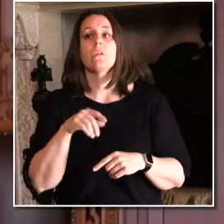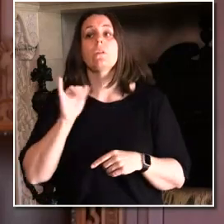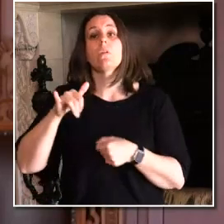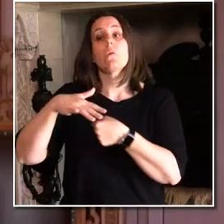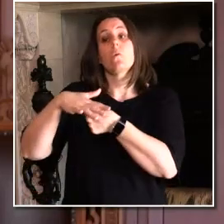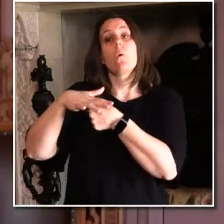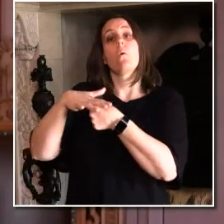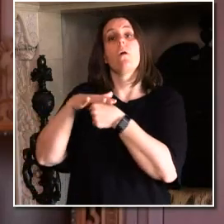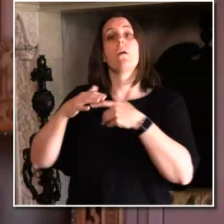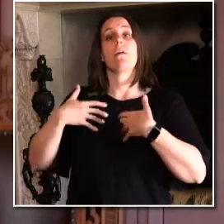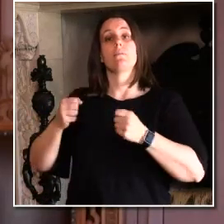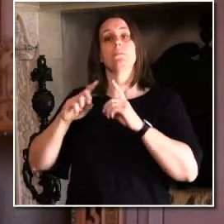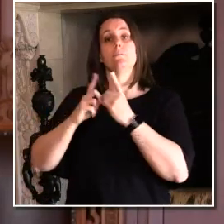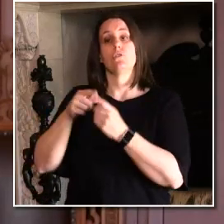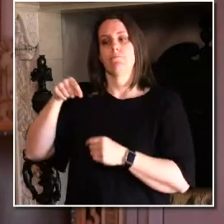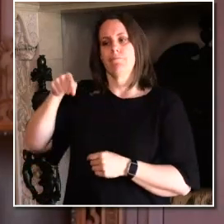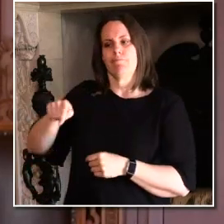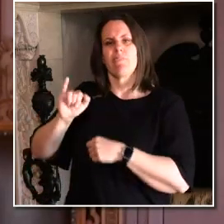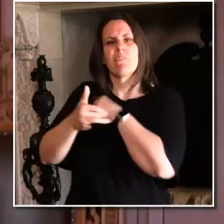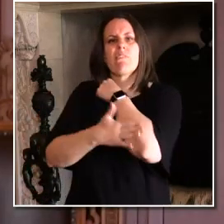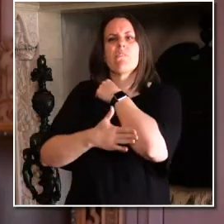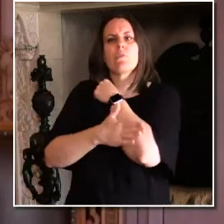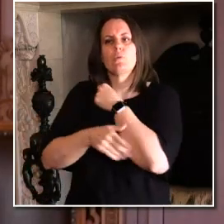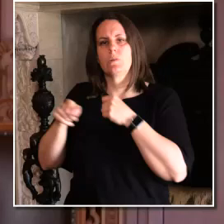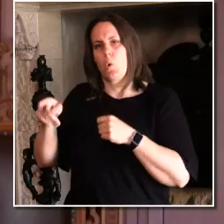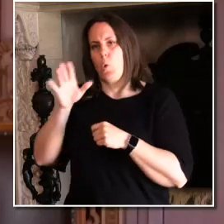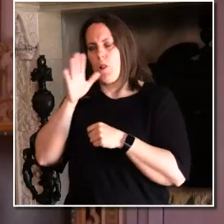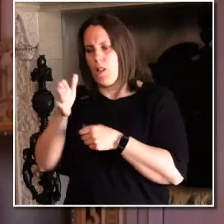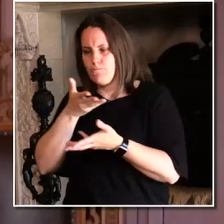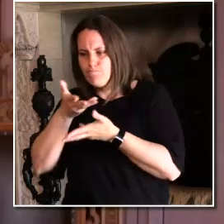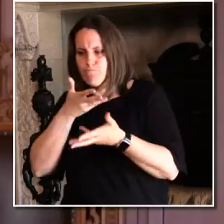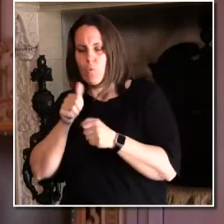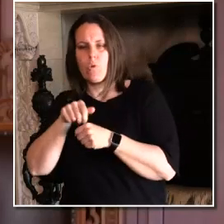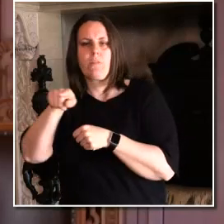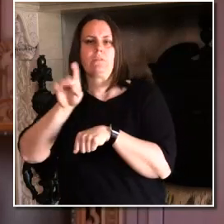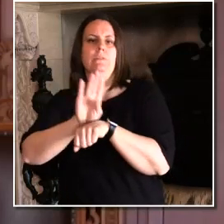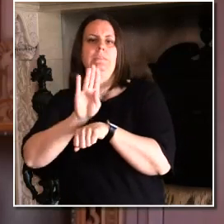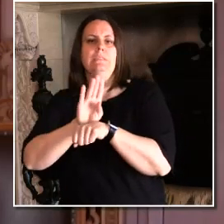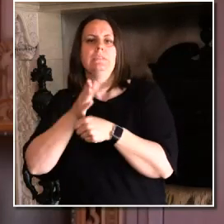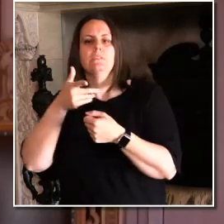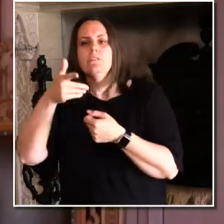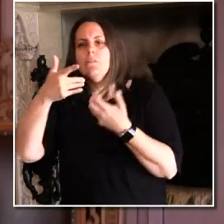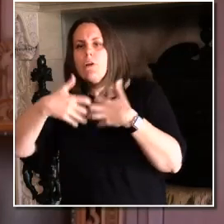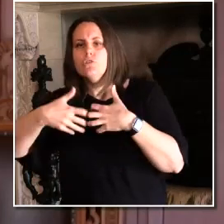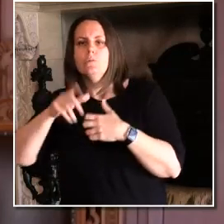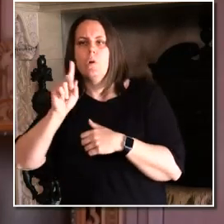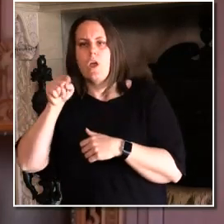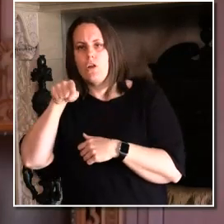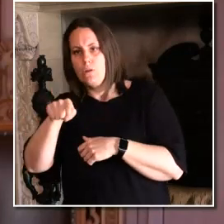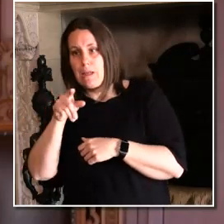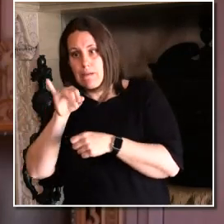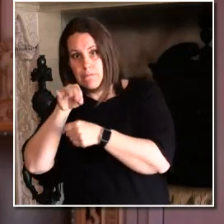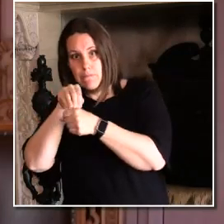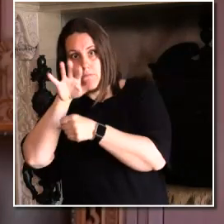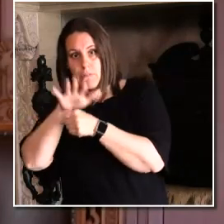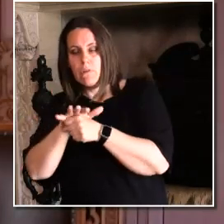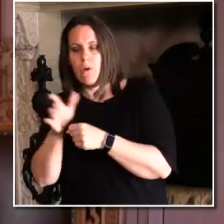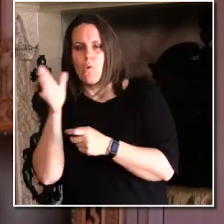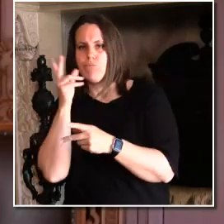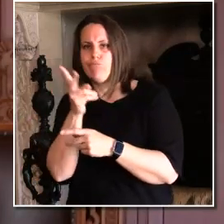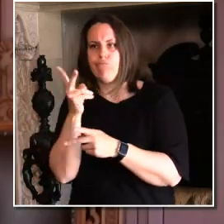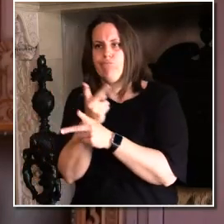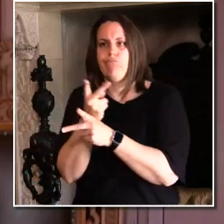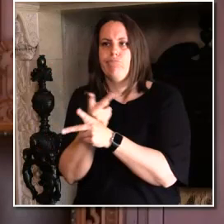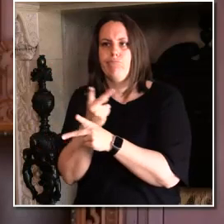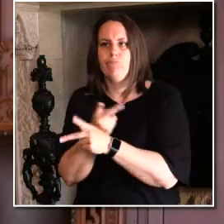they are also kind of along the same lines as the answer to my previous question. If somebody needs to be notified because they were a contact